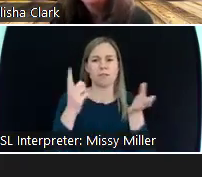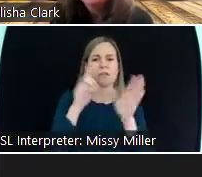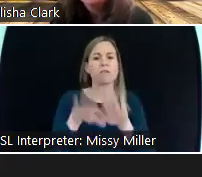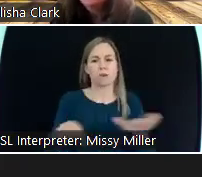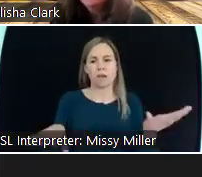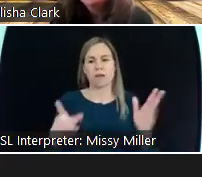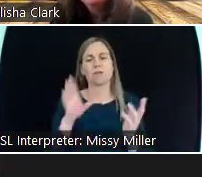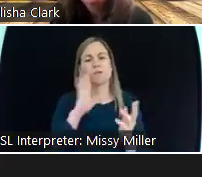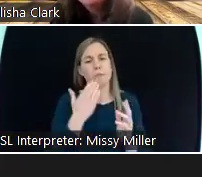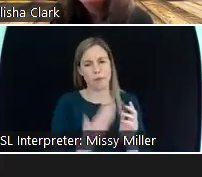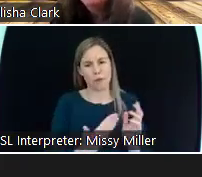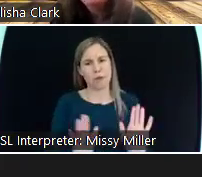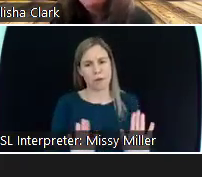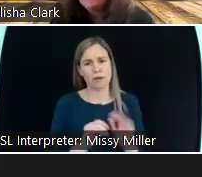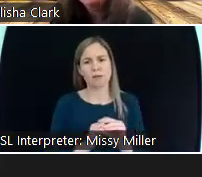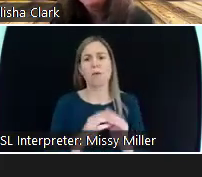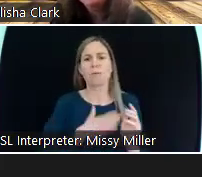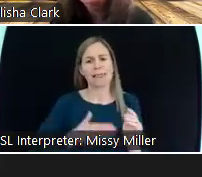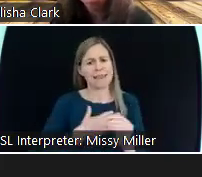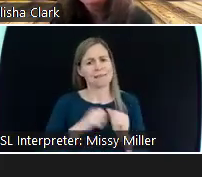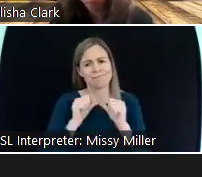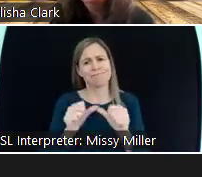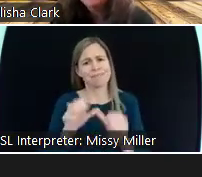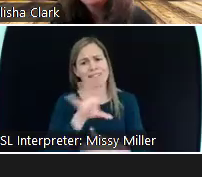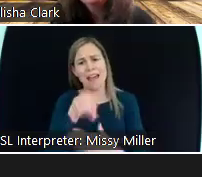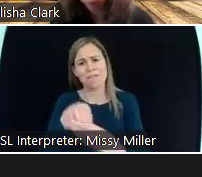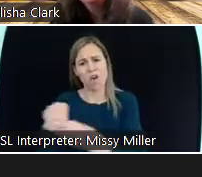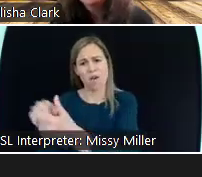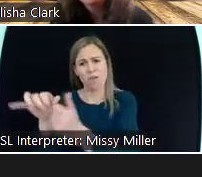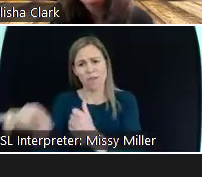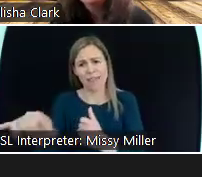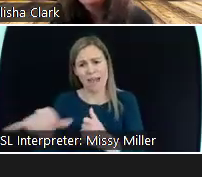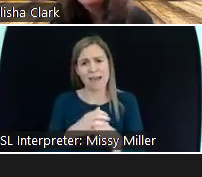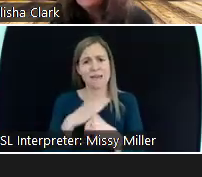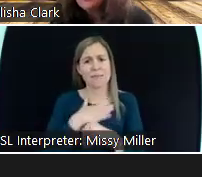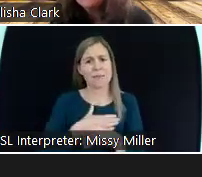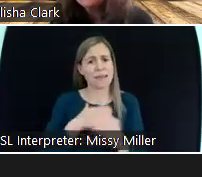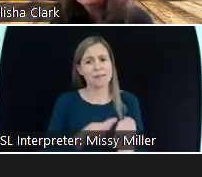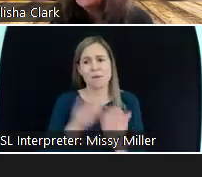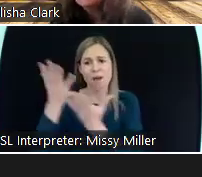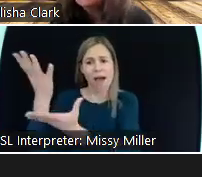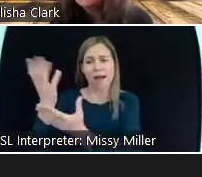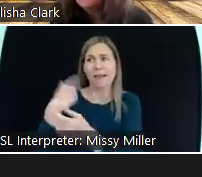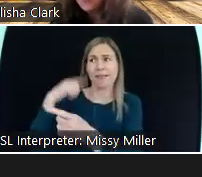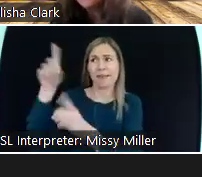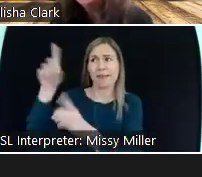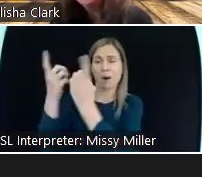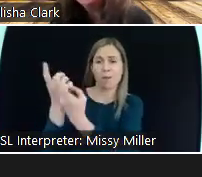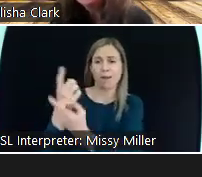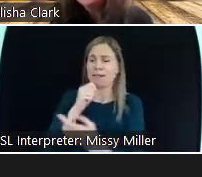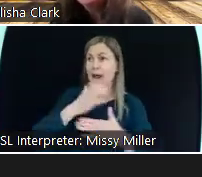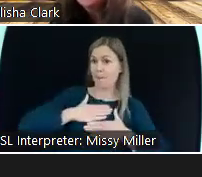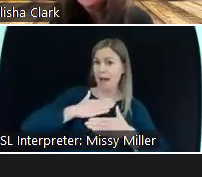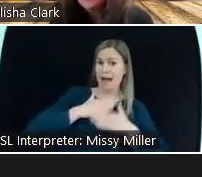So again, stay involved in that, and please provide us, provide the department. It's not really, my